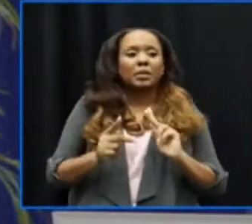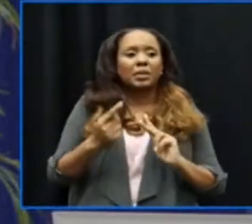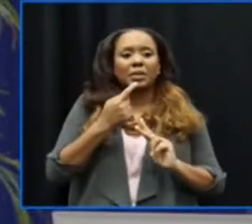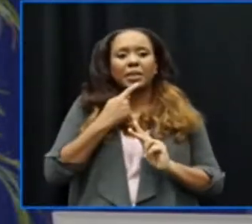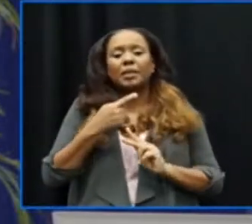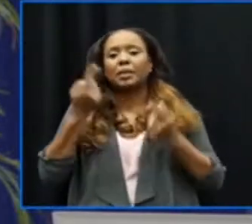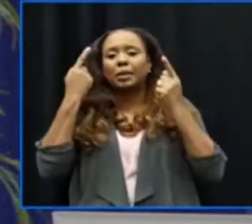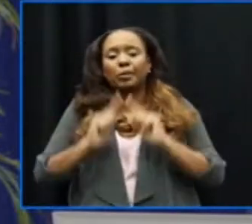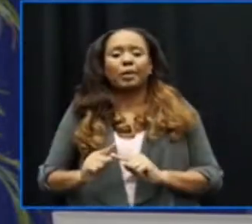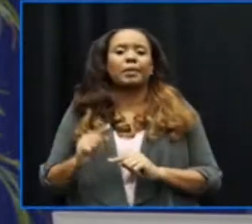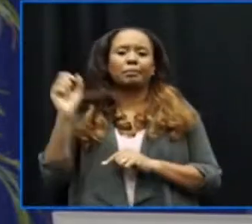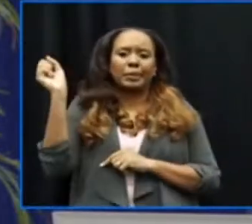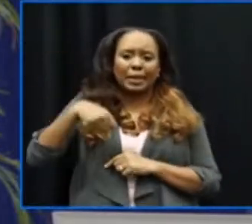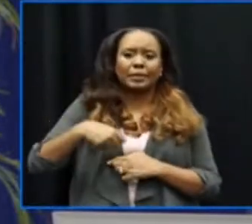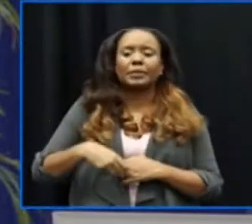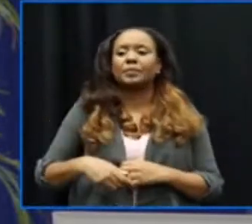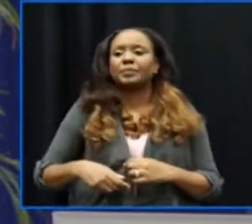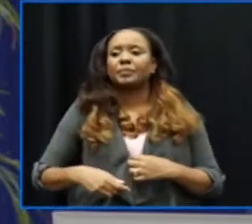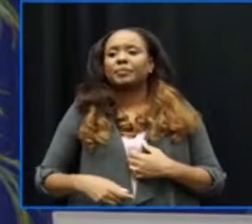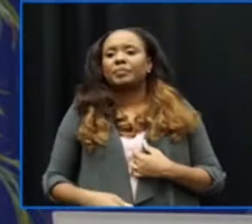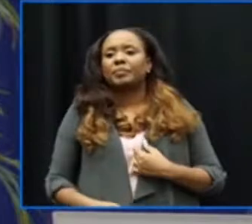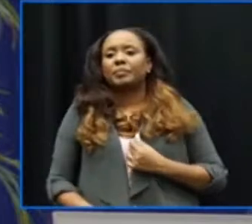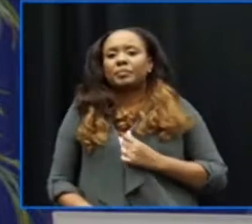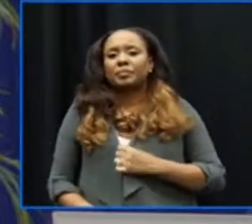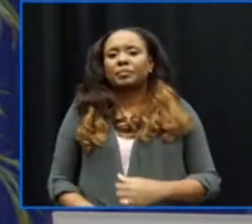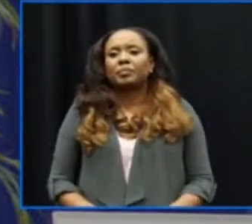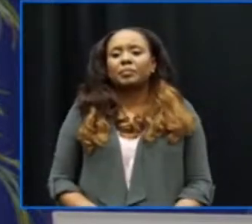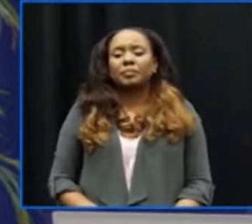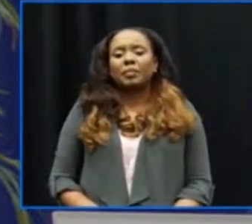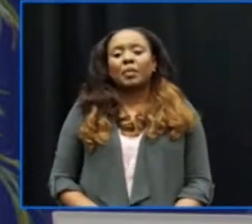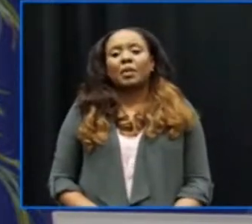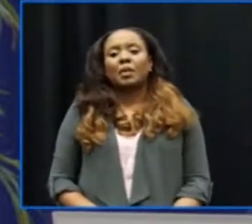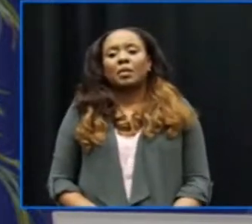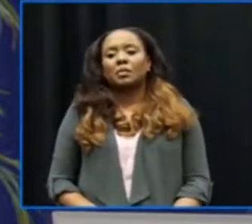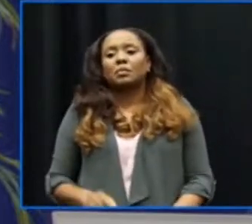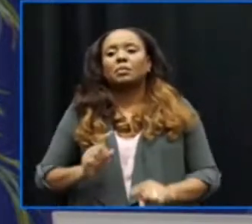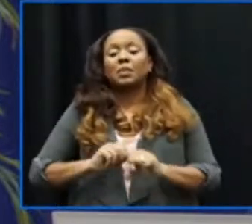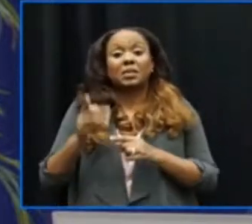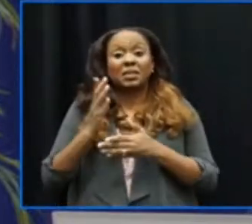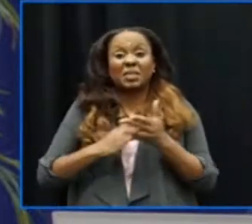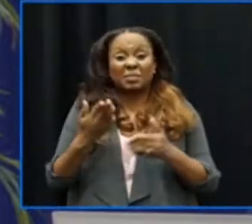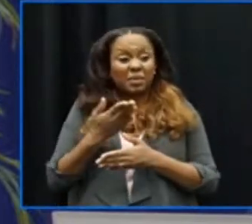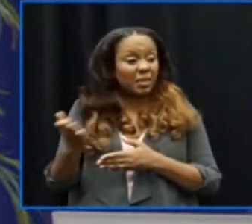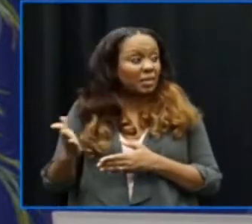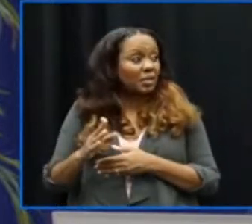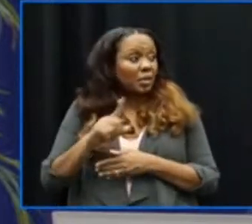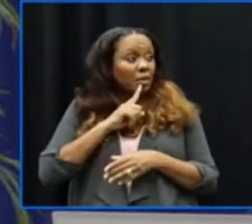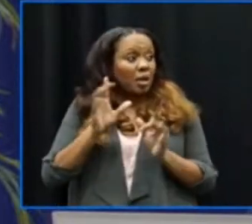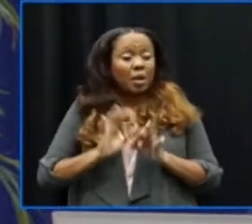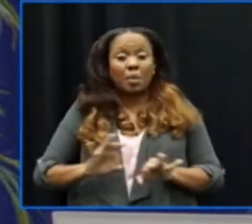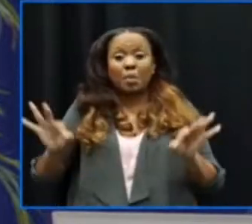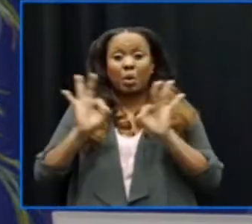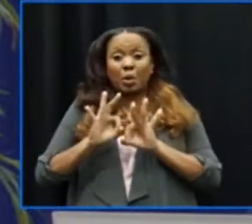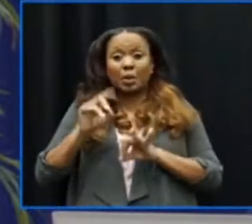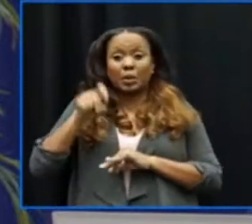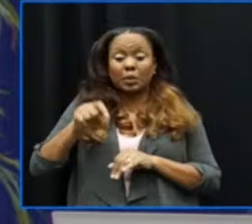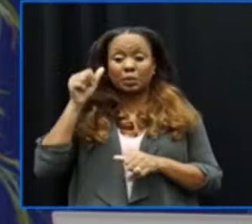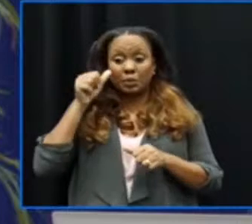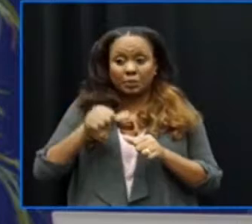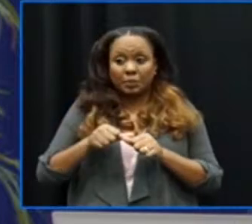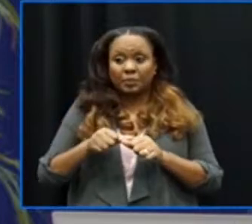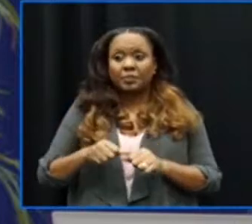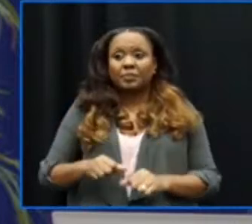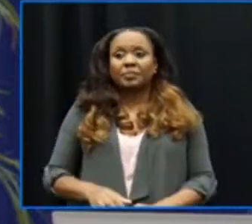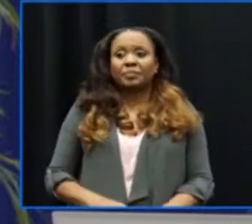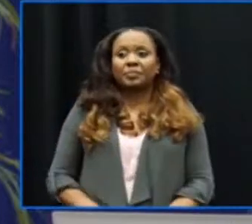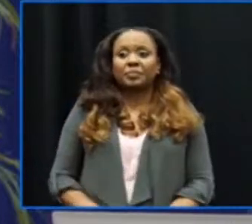think many people will initially have some I call it sticker shock, but there are a couple of things to underline here. The fund